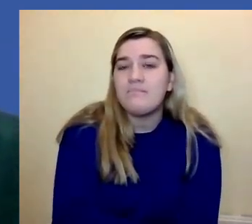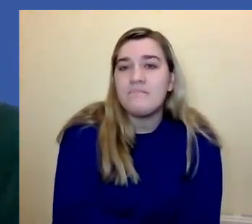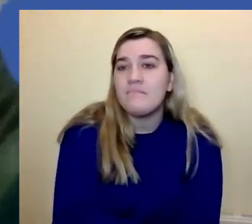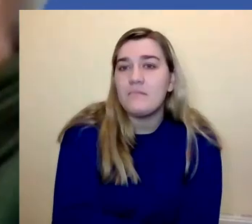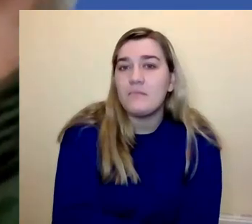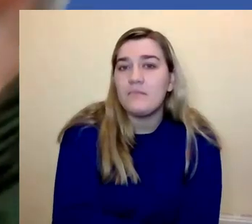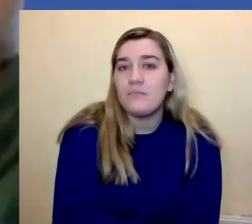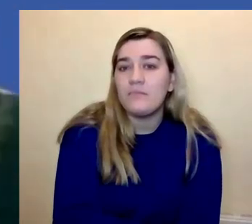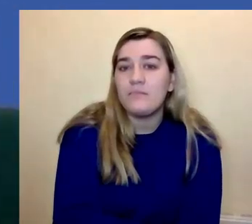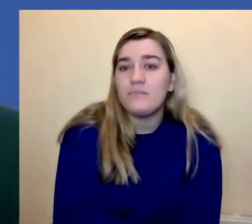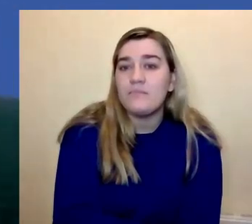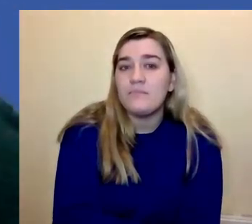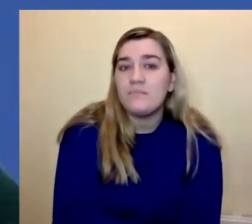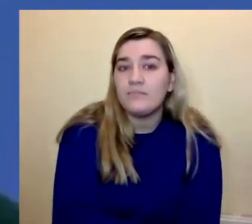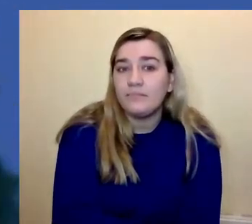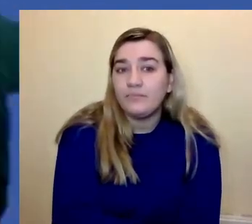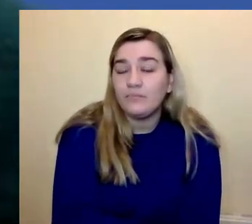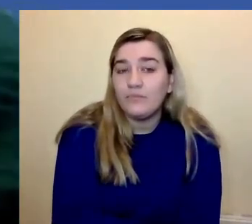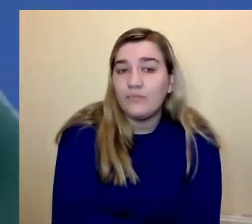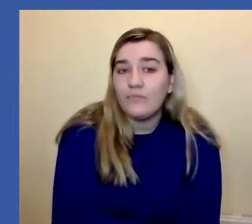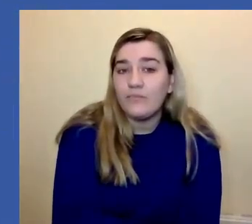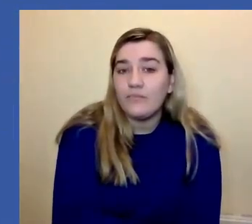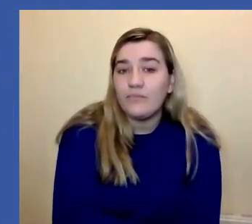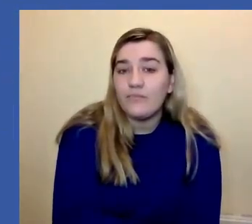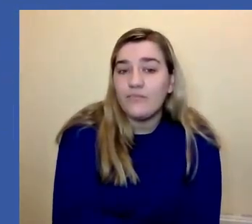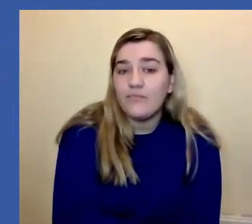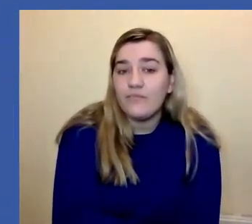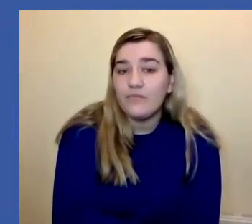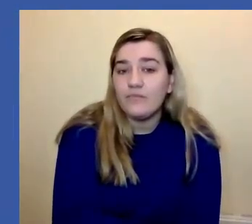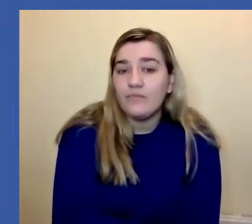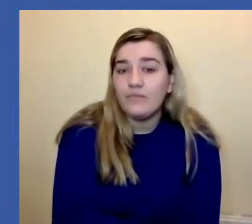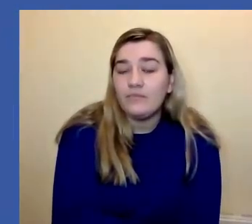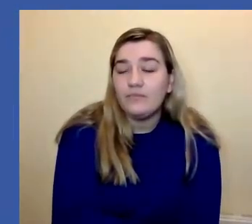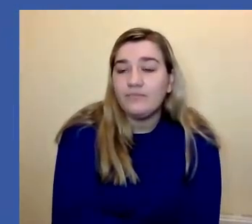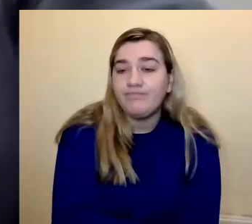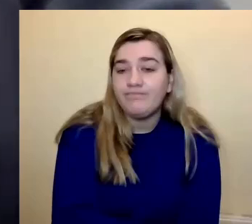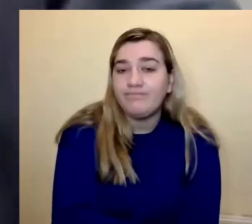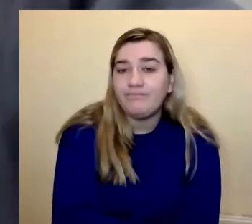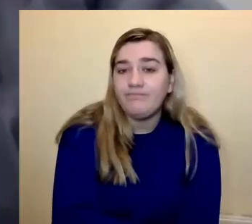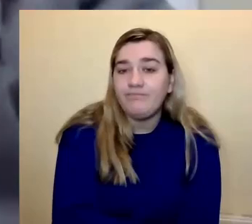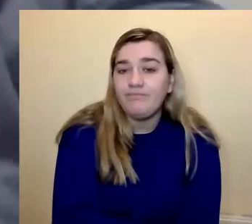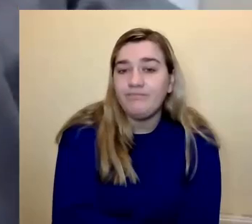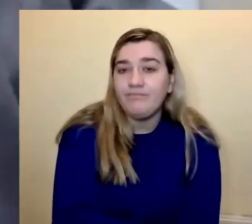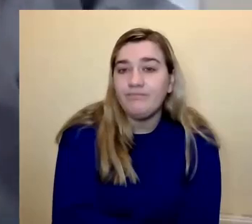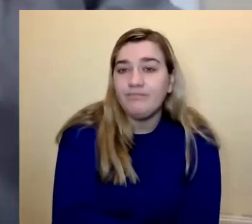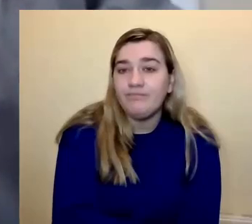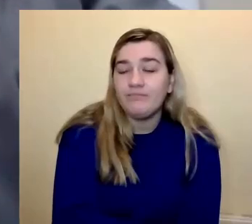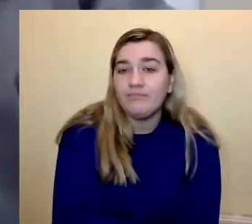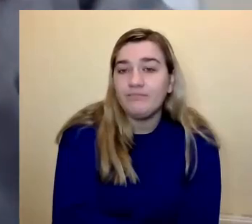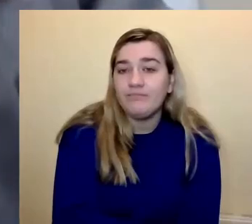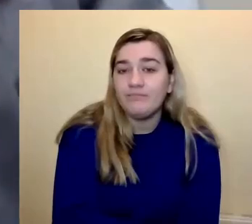Yeah. What would you like others to know, Stuart? Wait a minute, I'm on mute now.